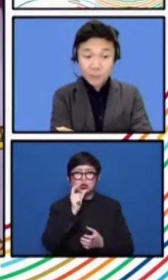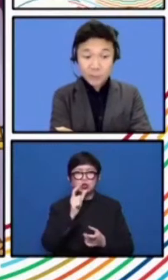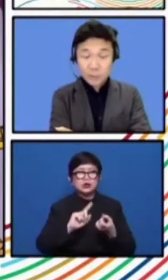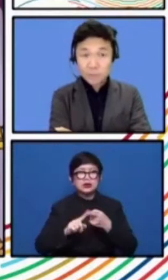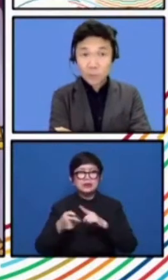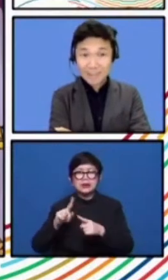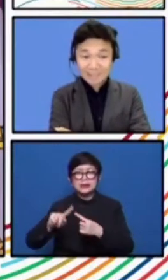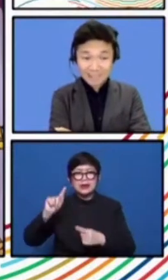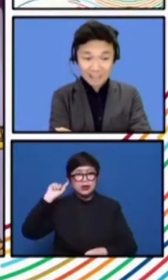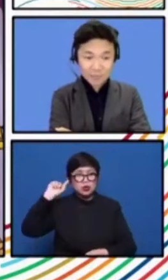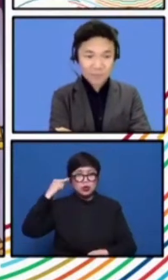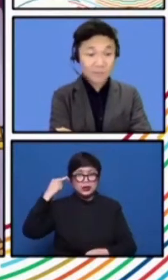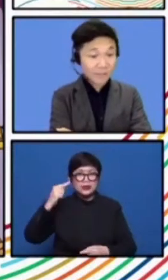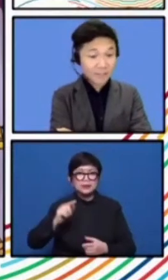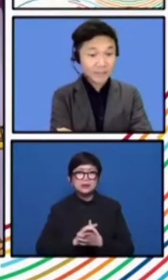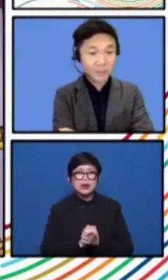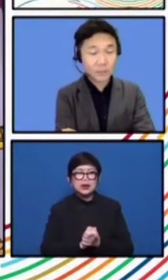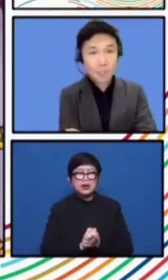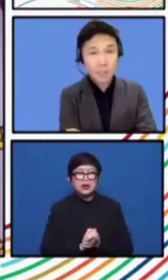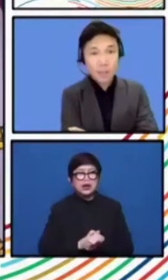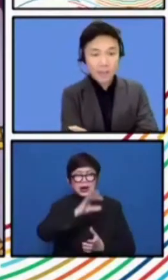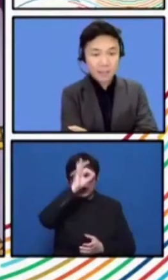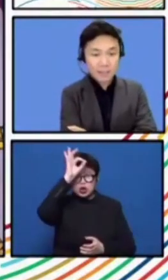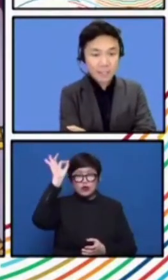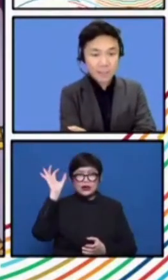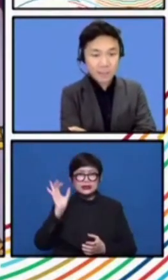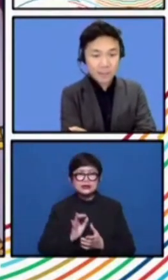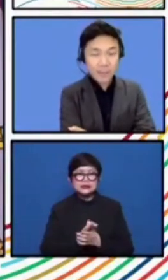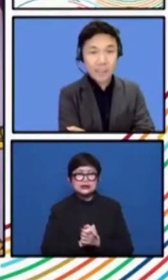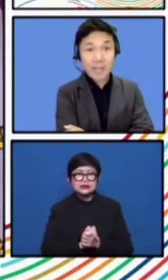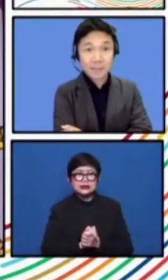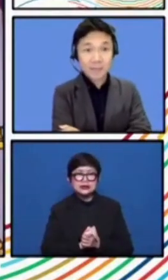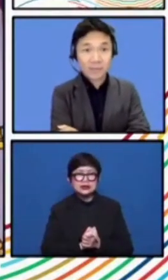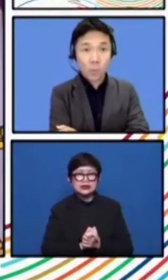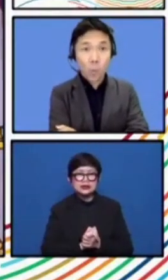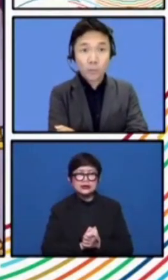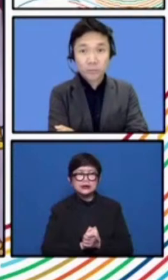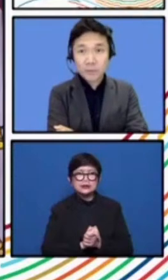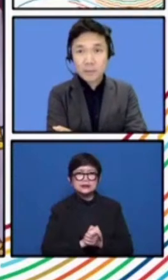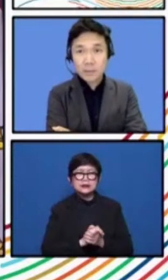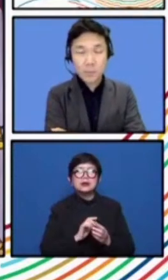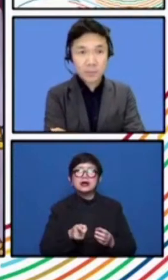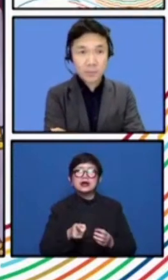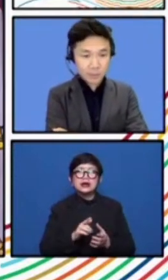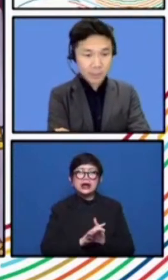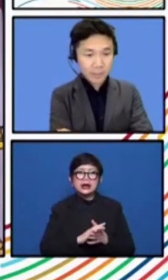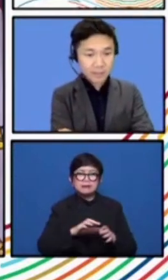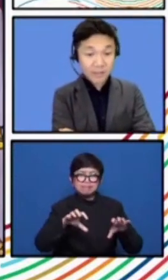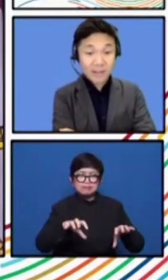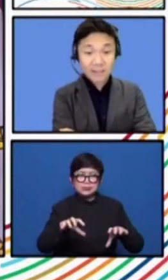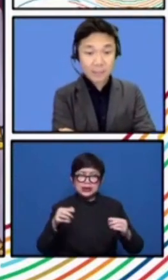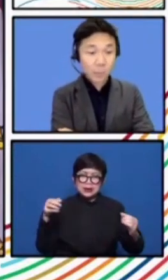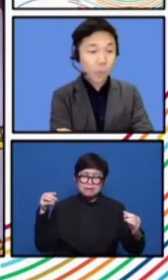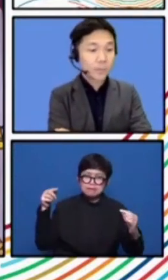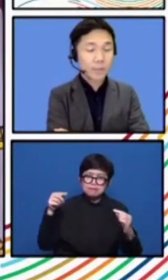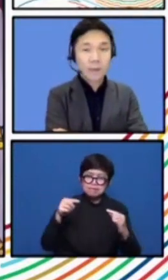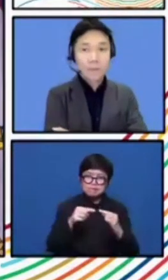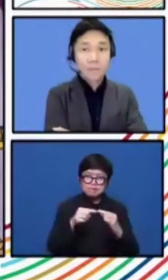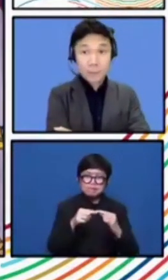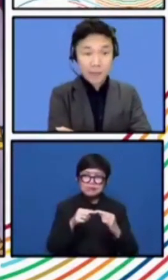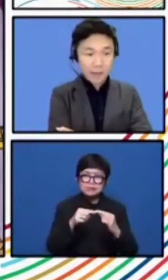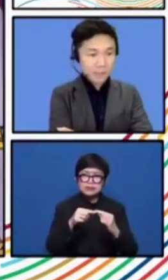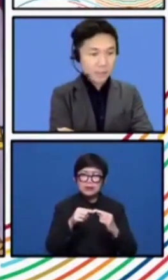Innovation for assistive devices and this is namely an Adaptive wand which is actually a device like approach